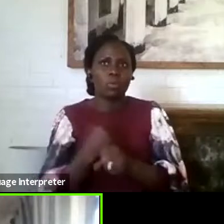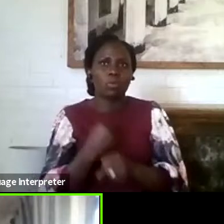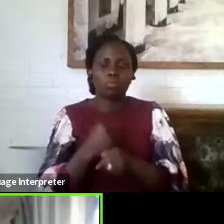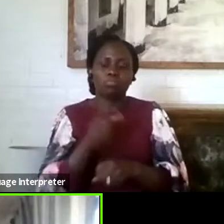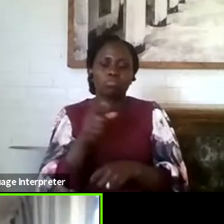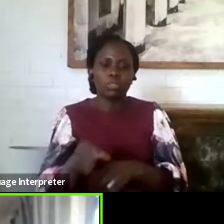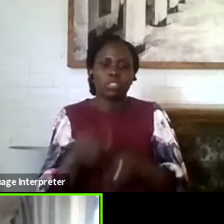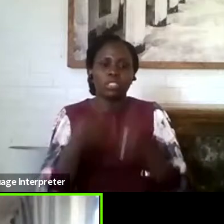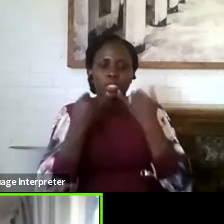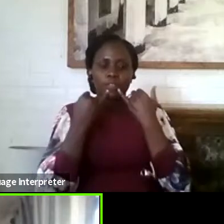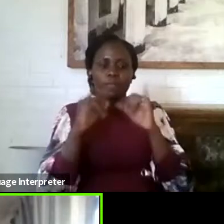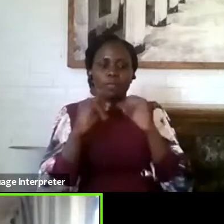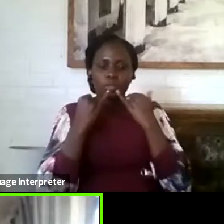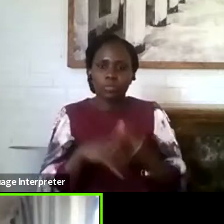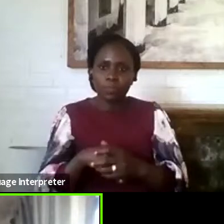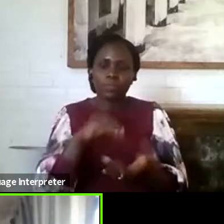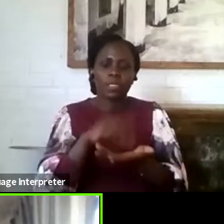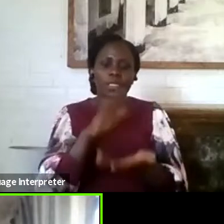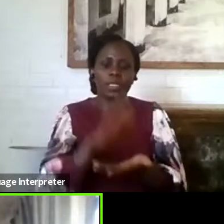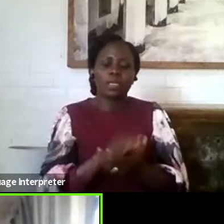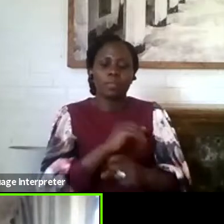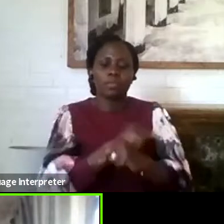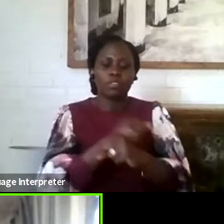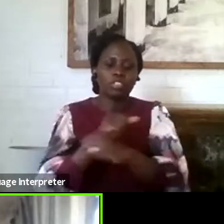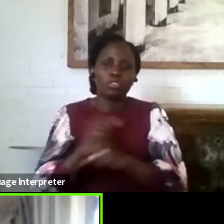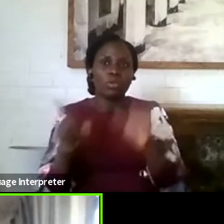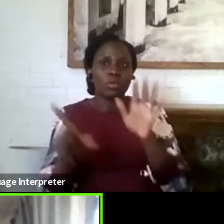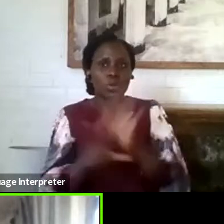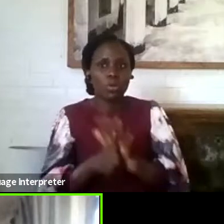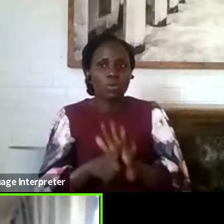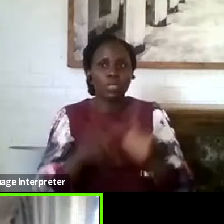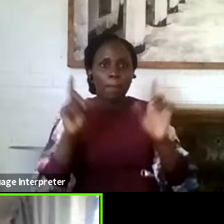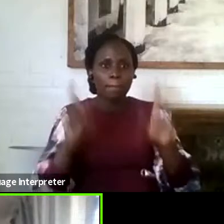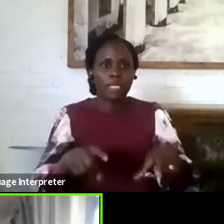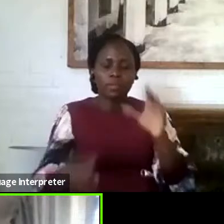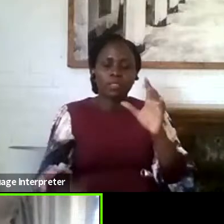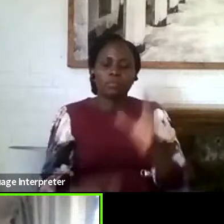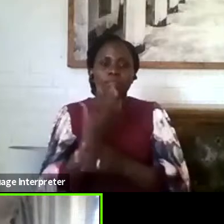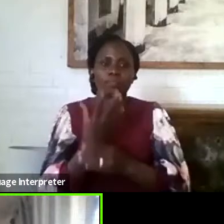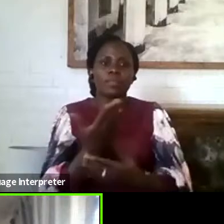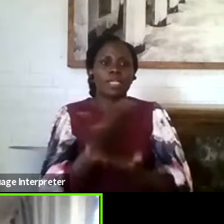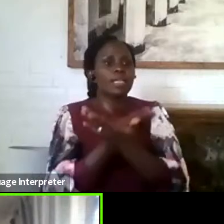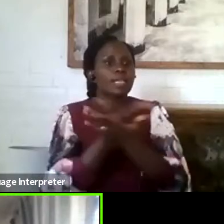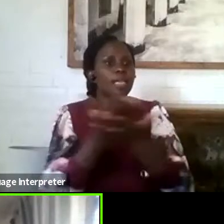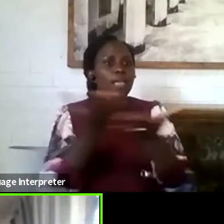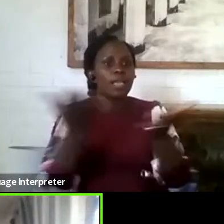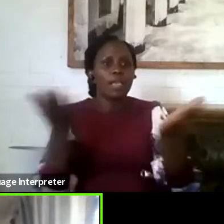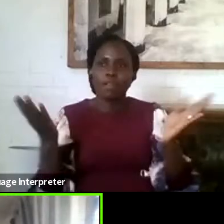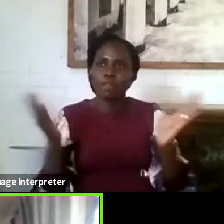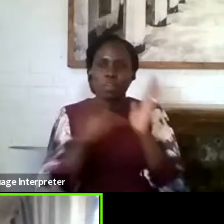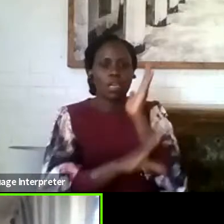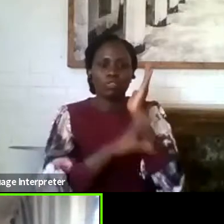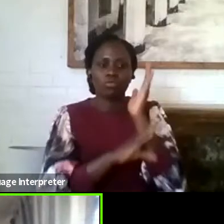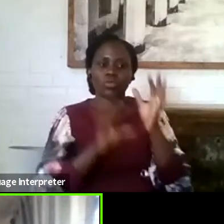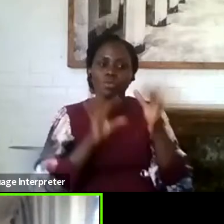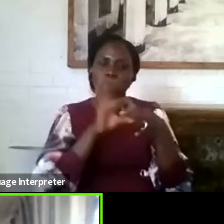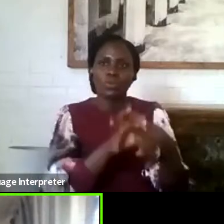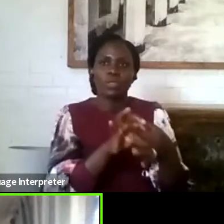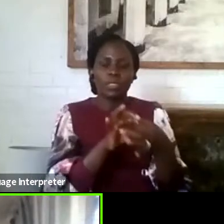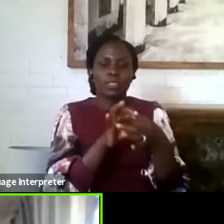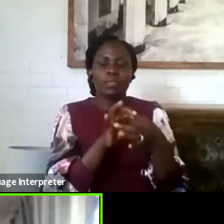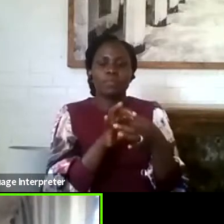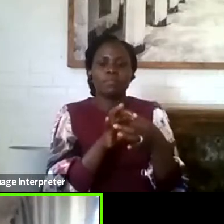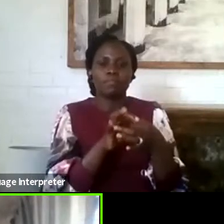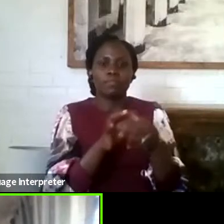Data protection laws need to be established in every country alongside independent